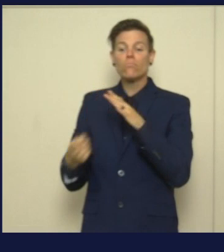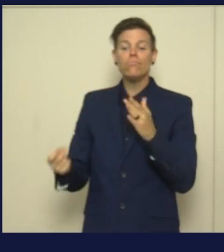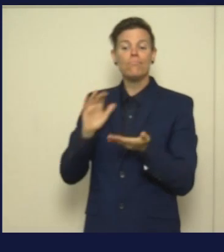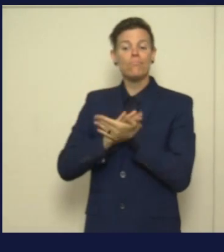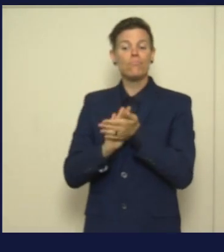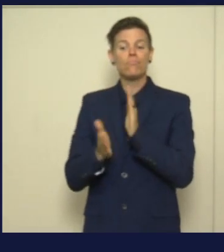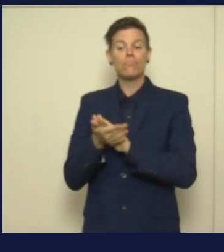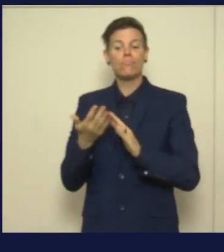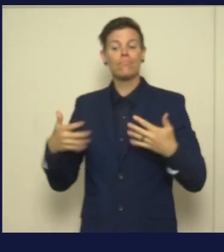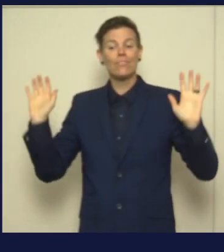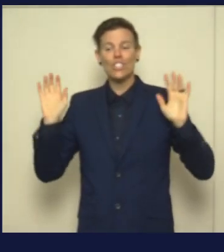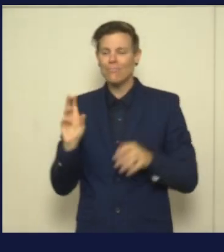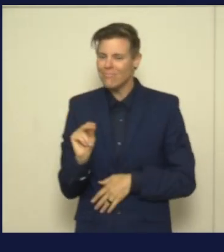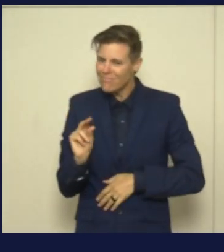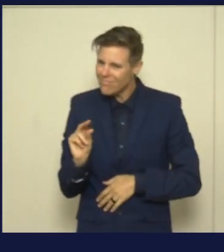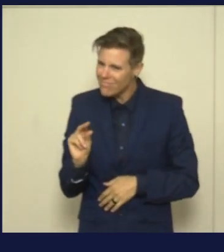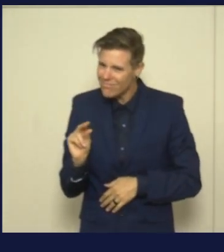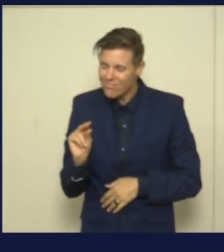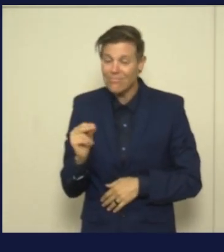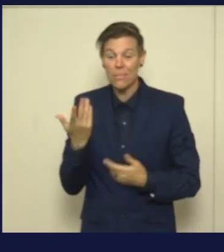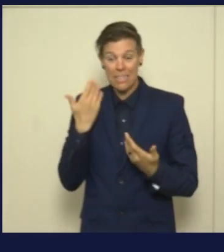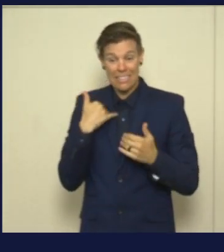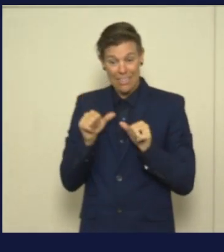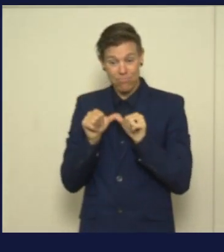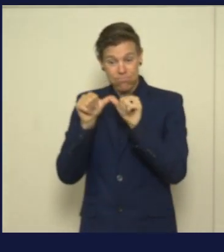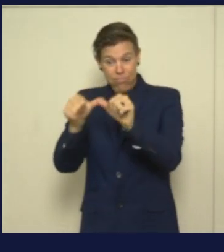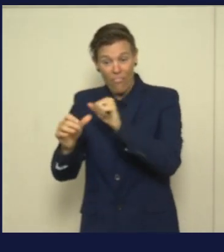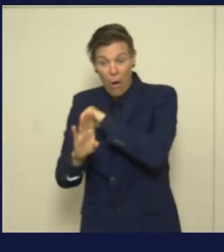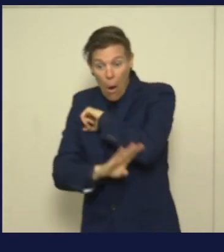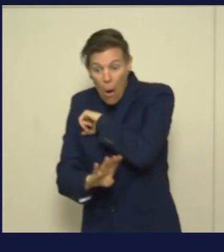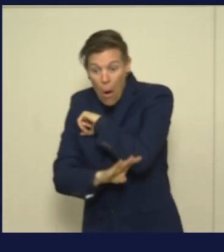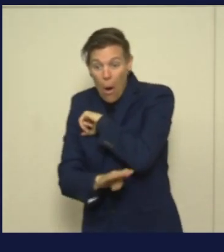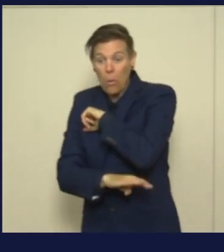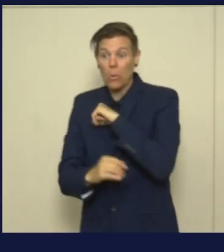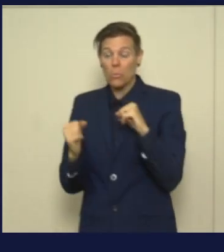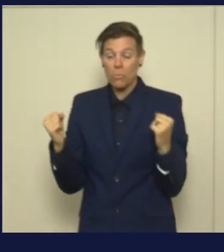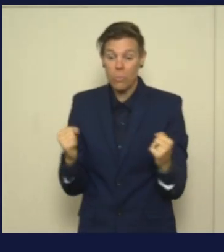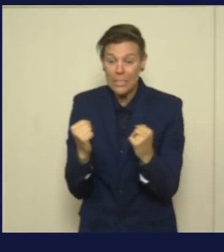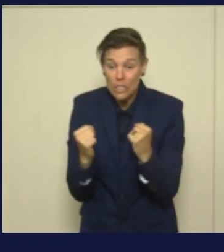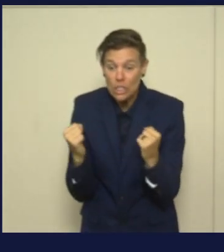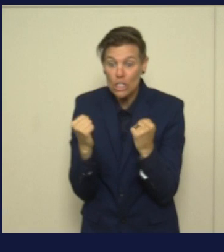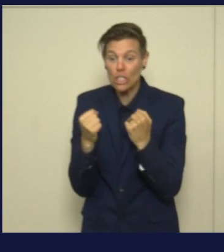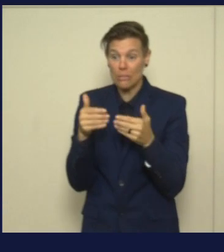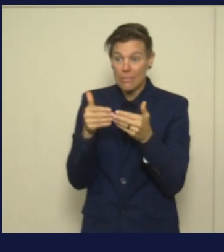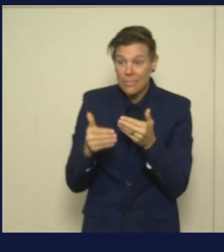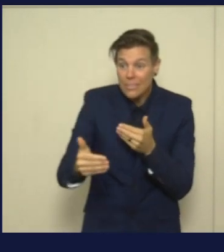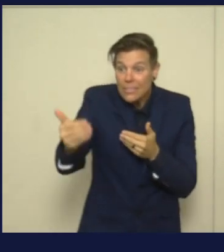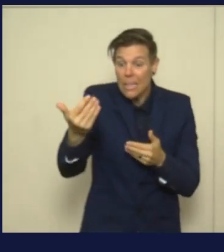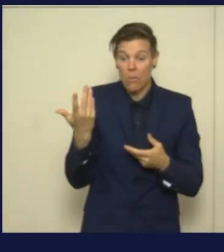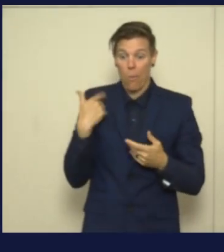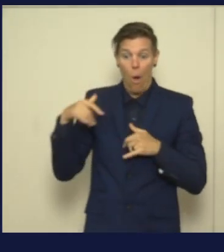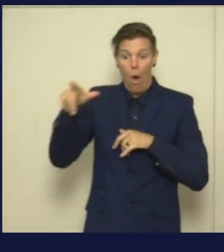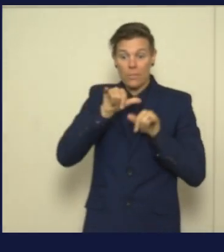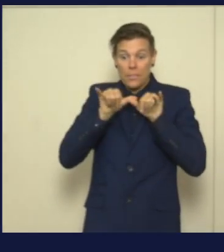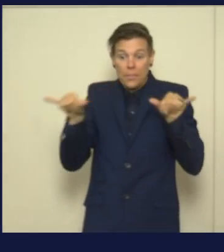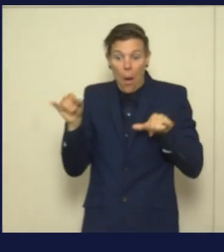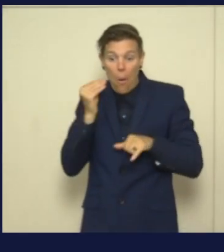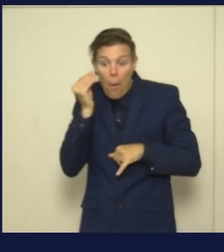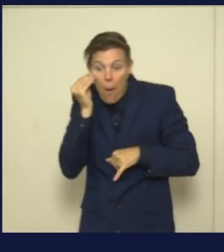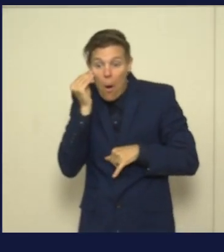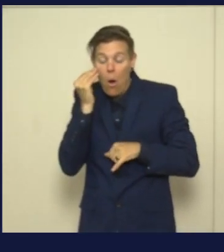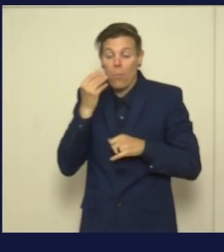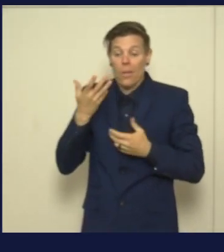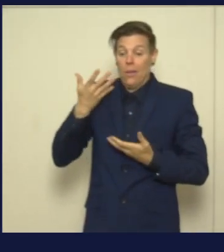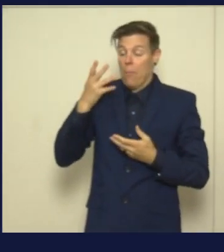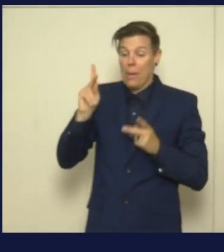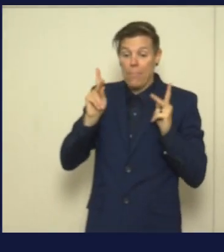indoor environments, we're going to see that we have additional risk, and we need to deal with that. And I want to, I was